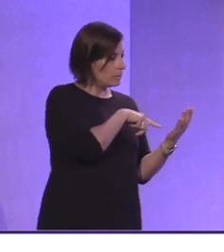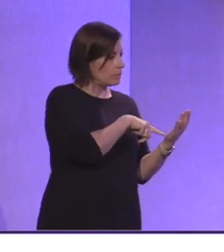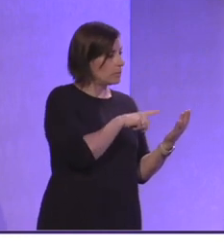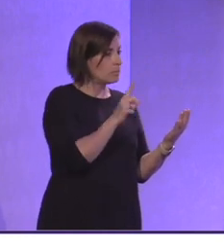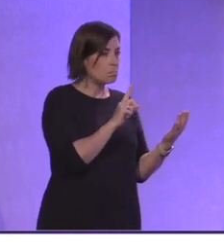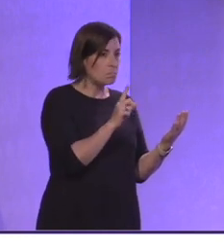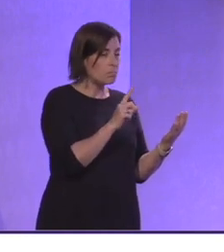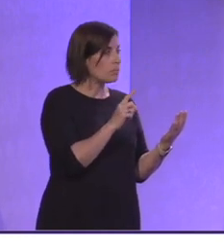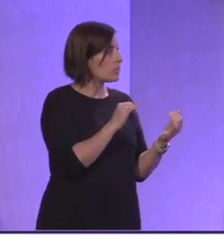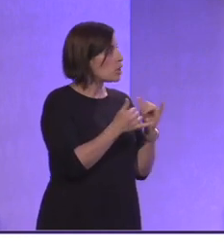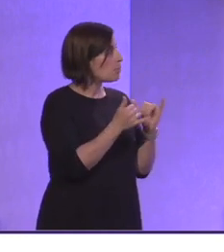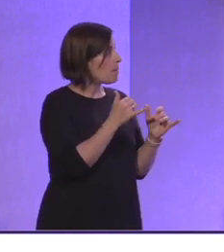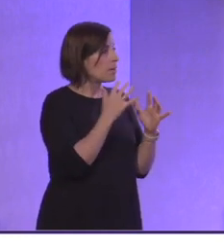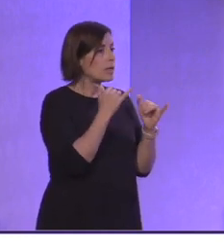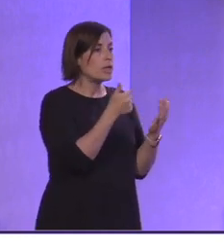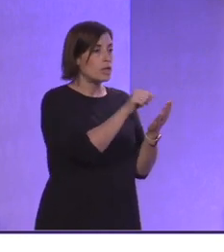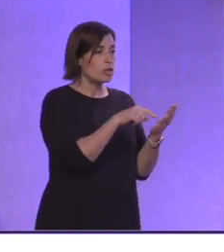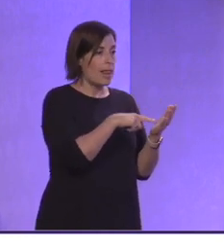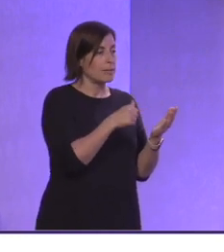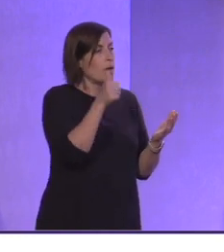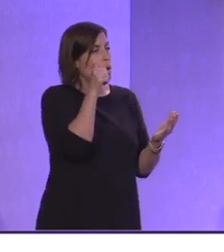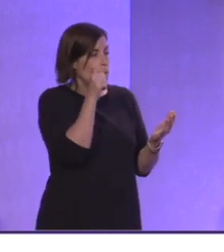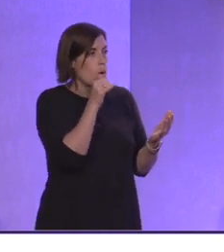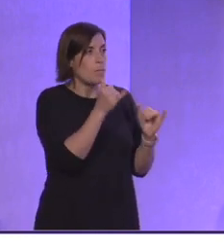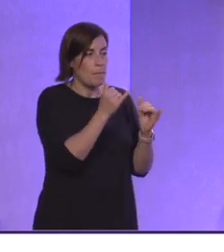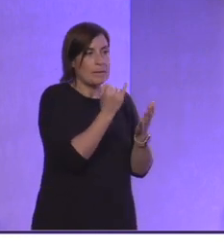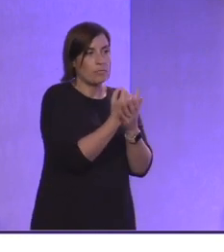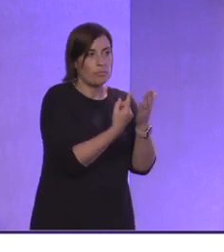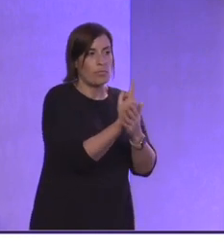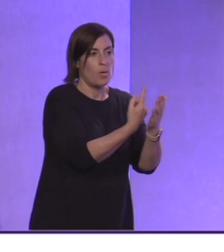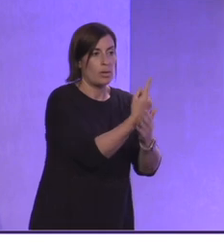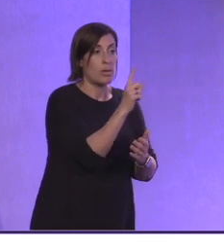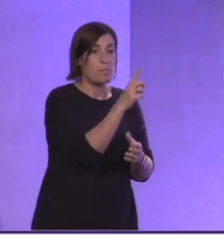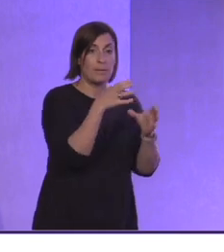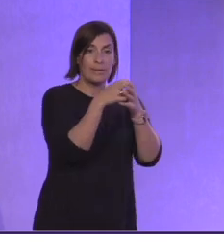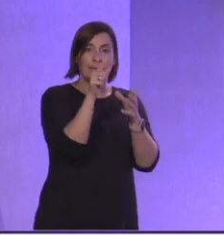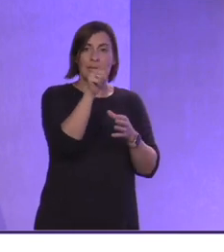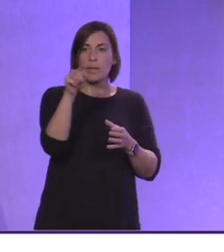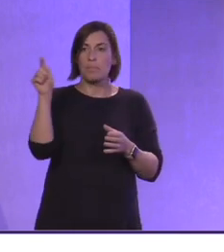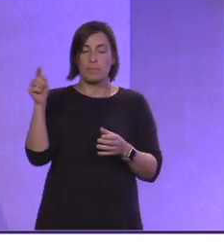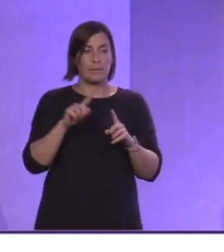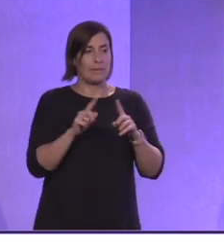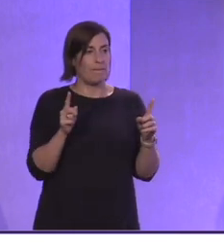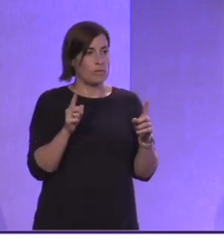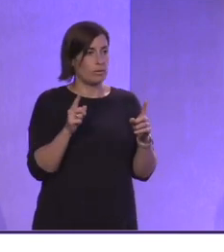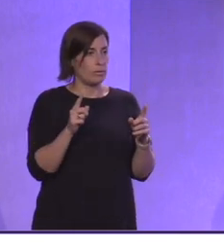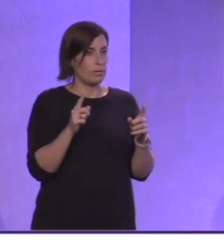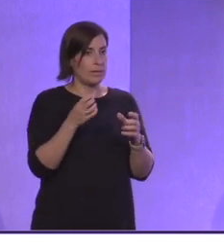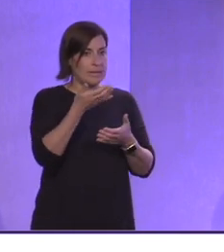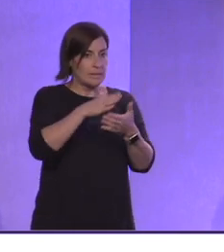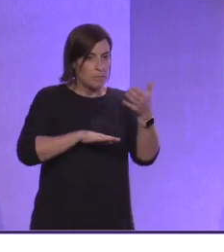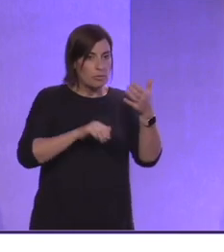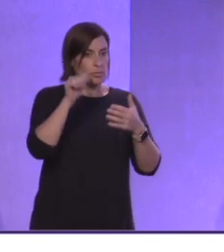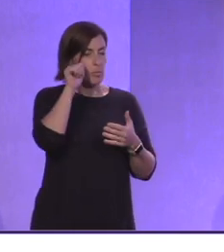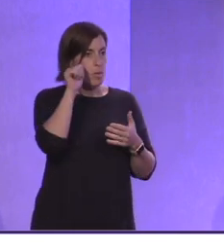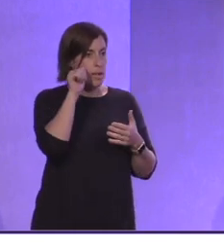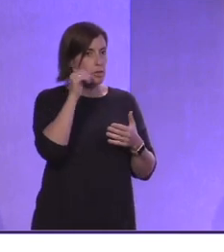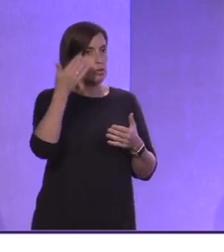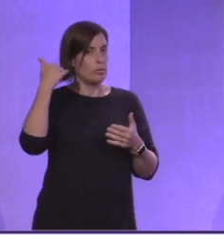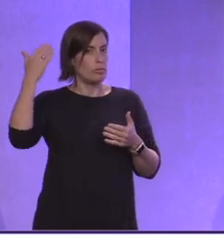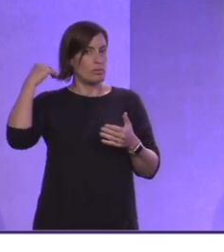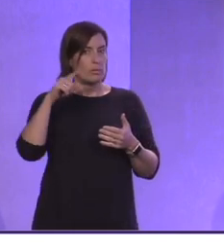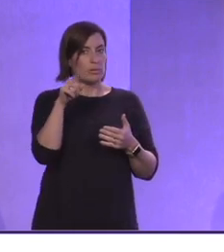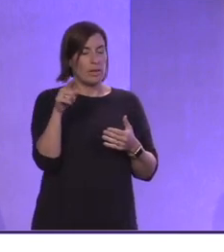that we predict might go wrong, and this usually varies in team based on individual's experience and knowledge that they've had from their